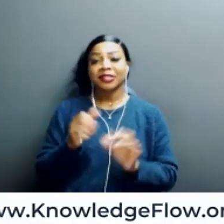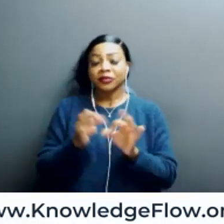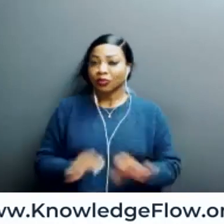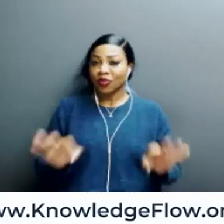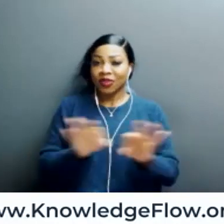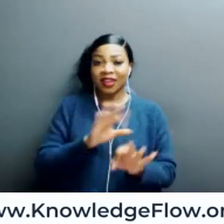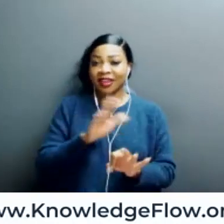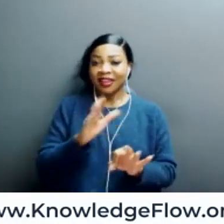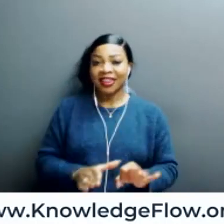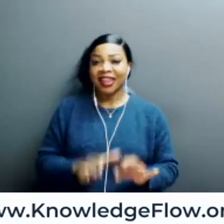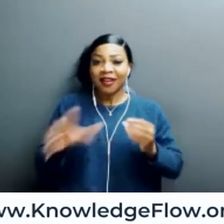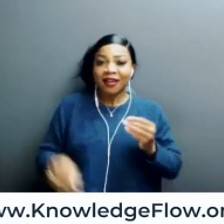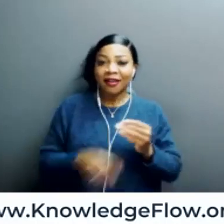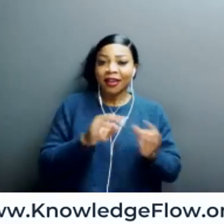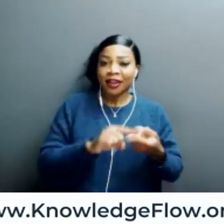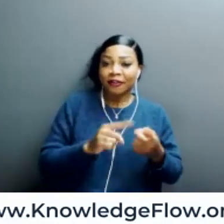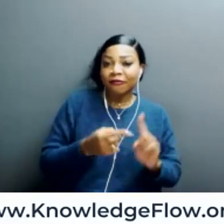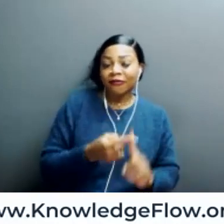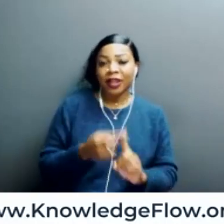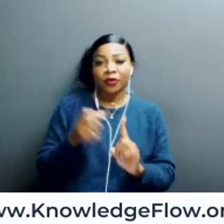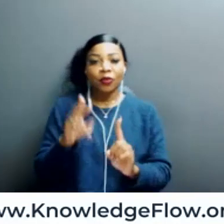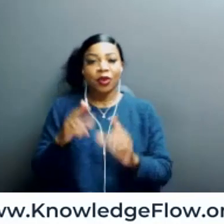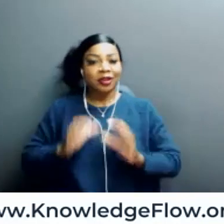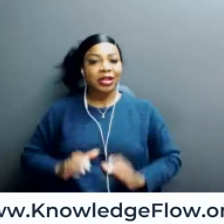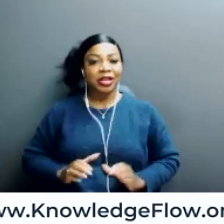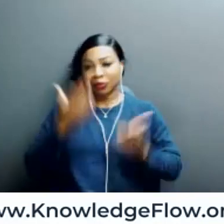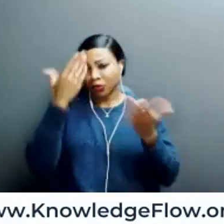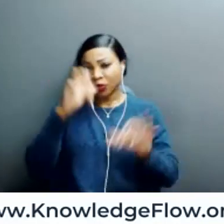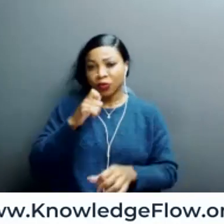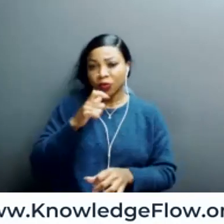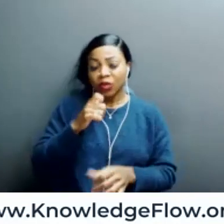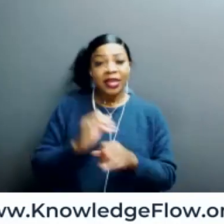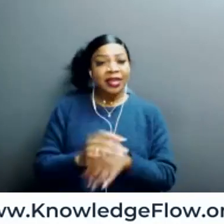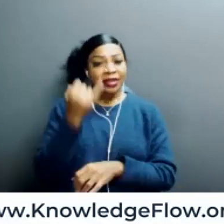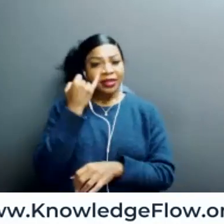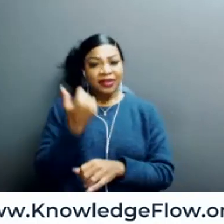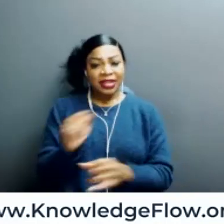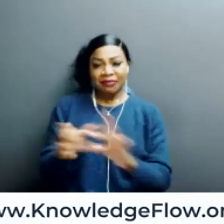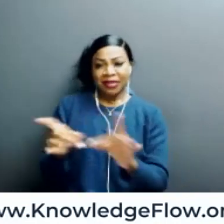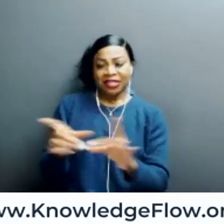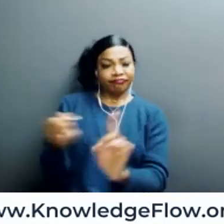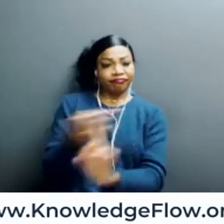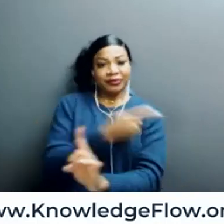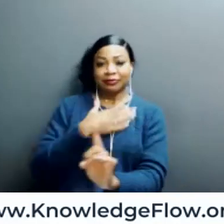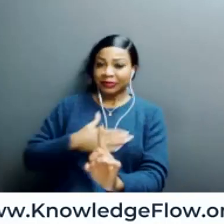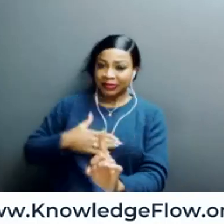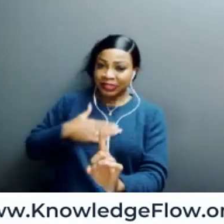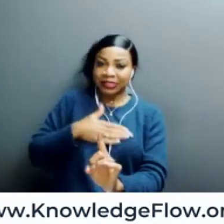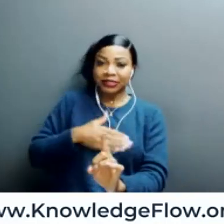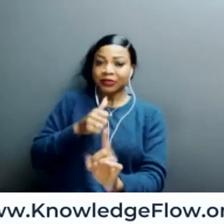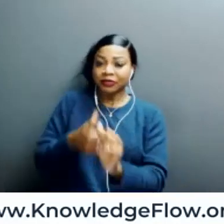request from somebody that you don't know um if you get you know unwanted messages don't click on any links like it was said before